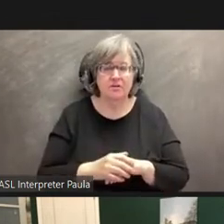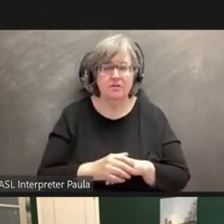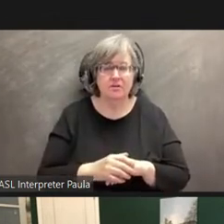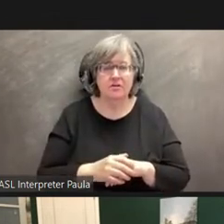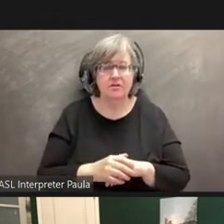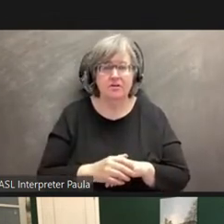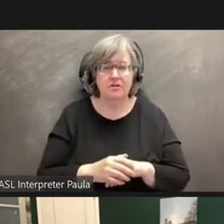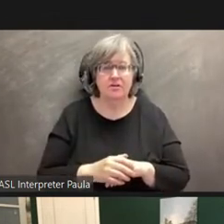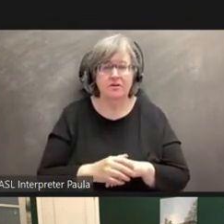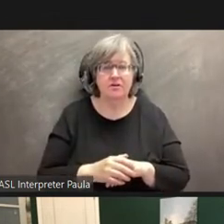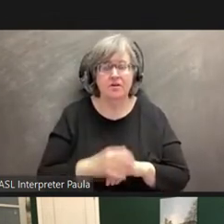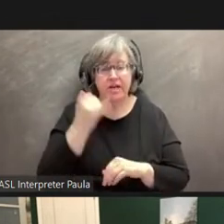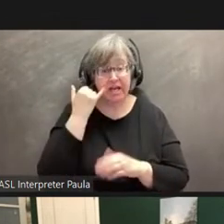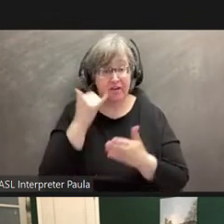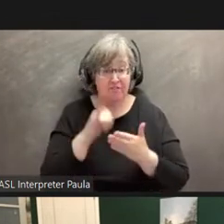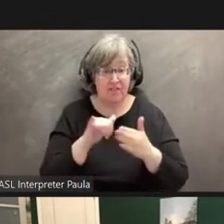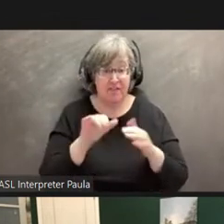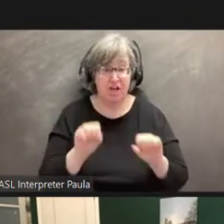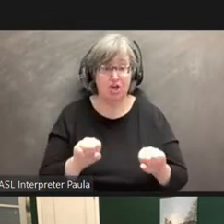if that could be